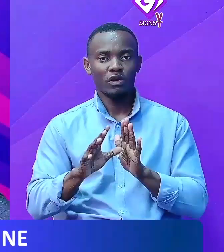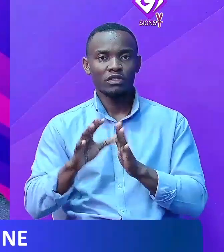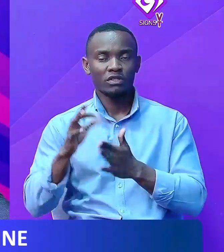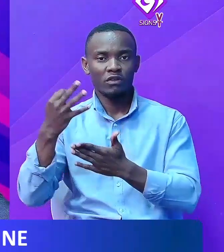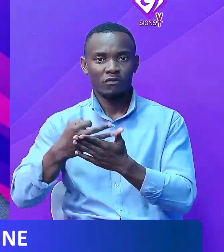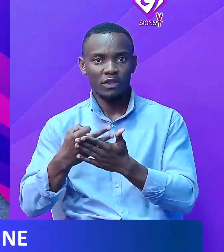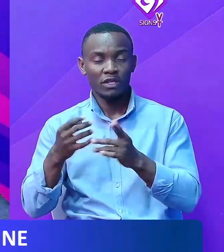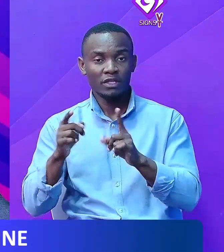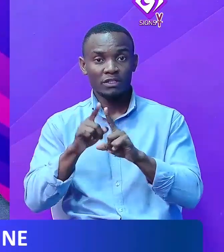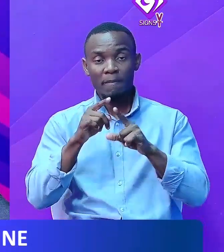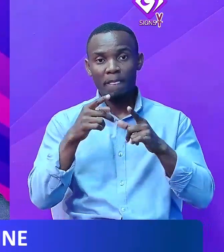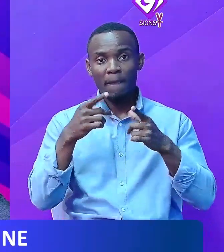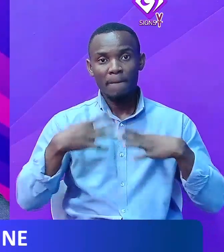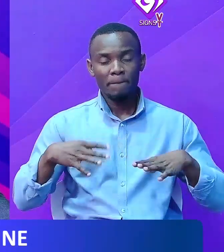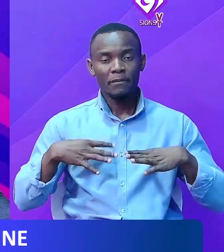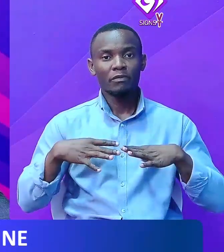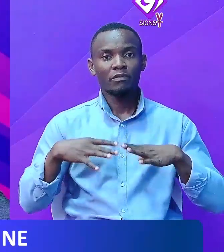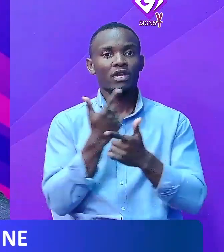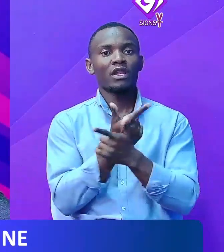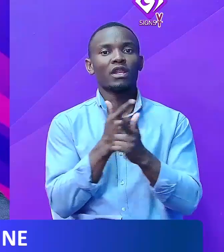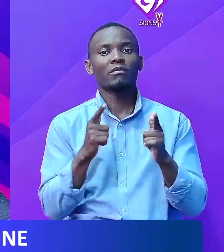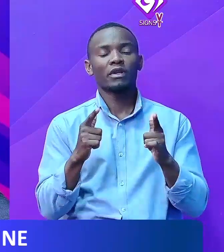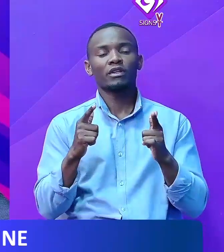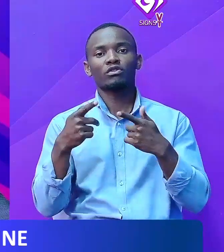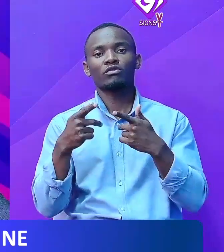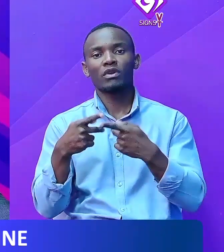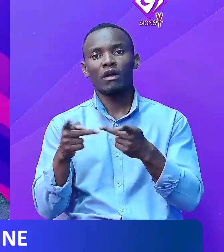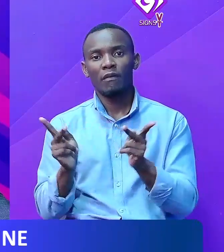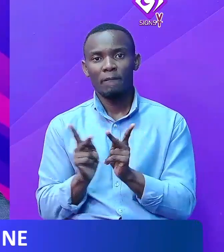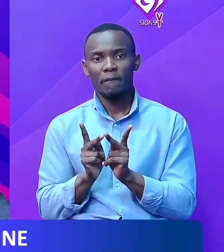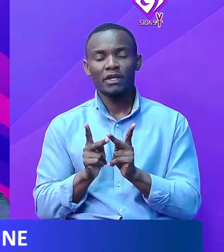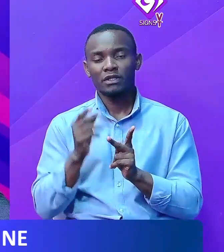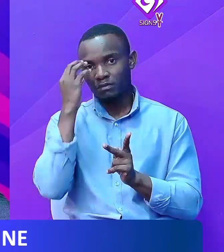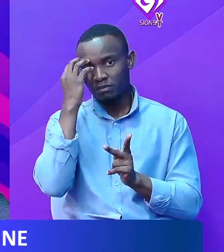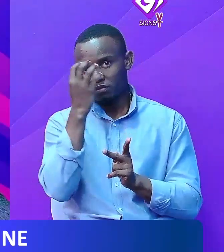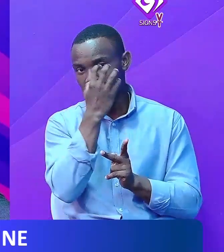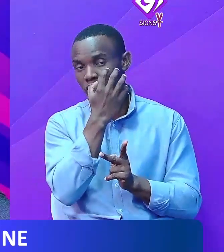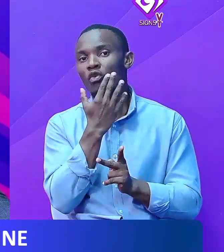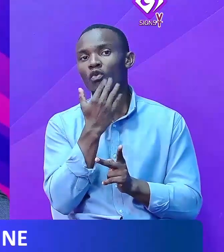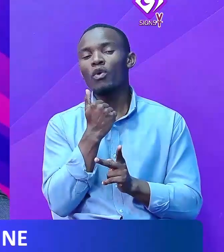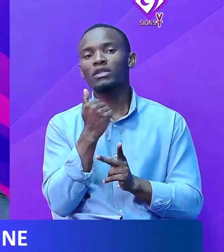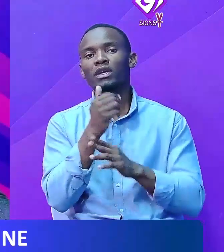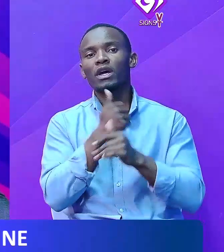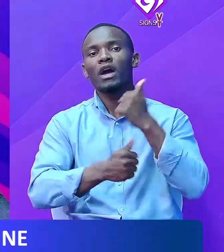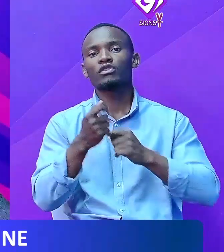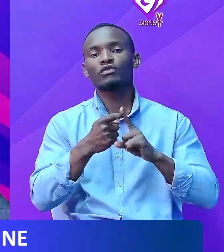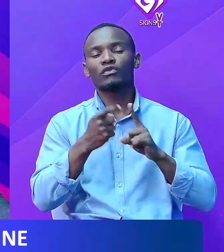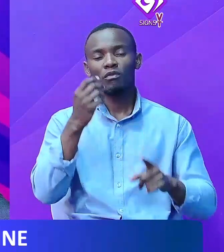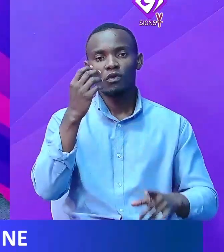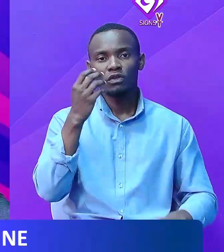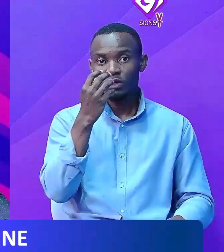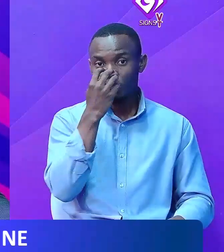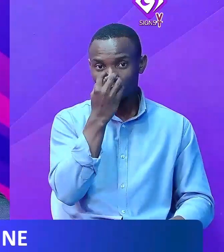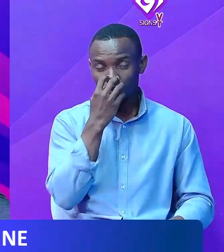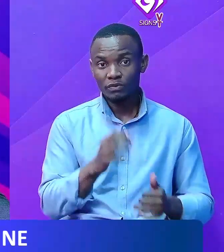People's Liberation Party PLP leader Martha Karua demanded action from President William Ruto. Now, activists now say